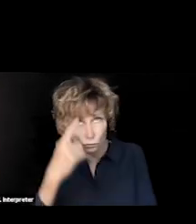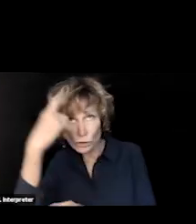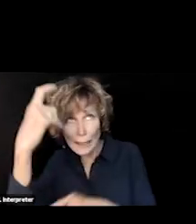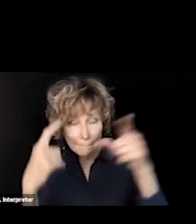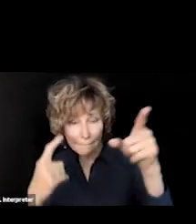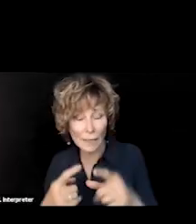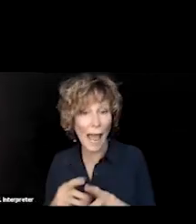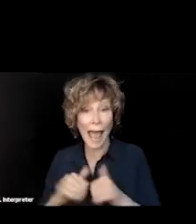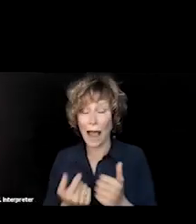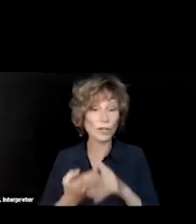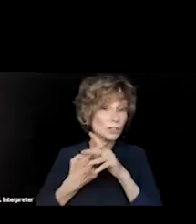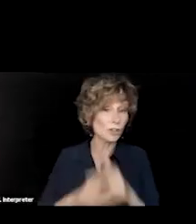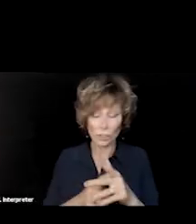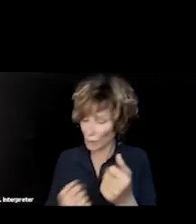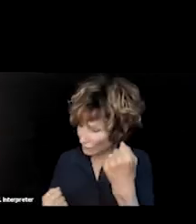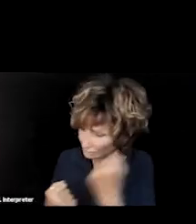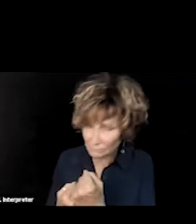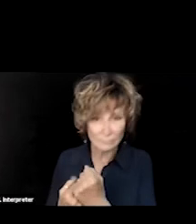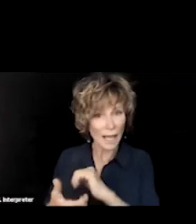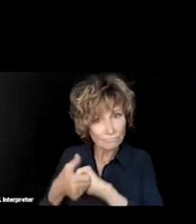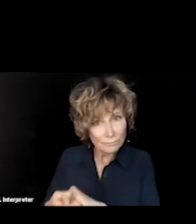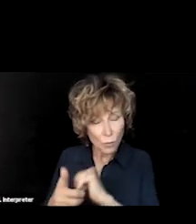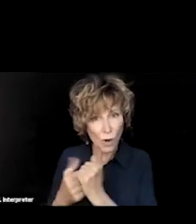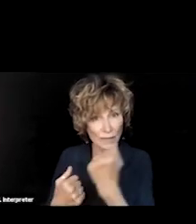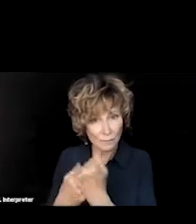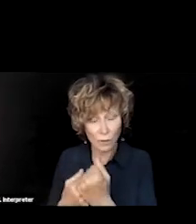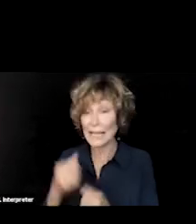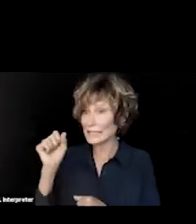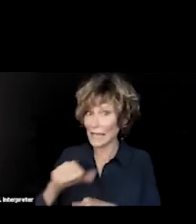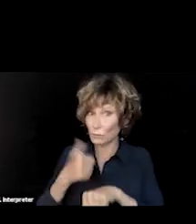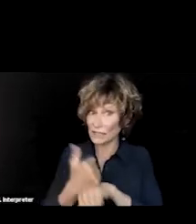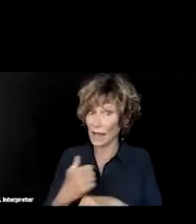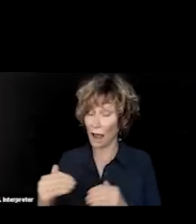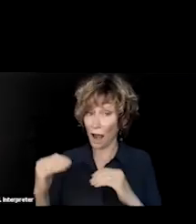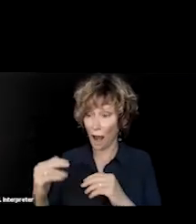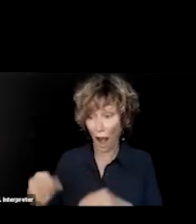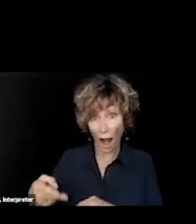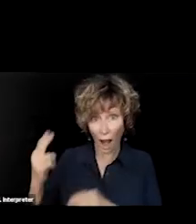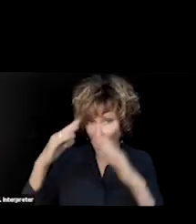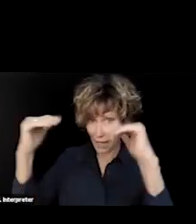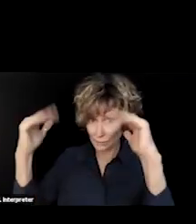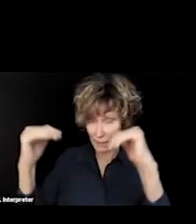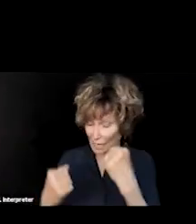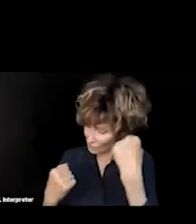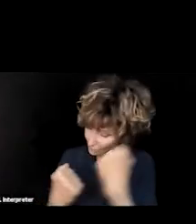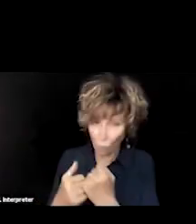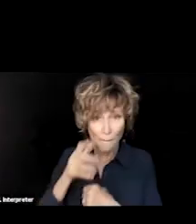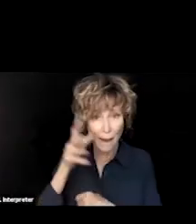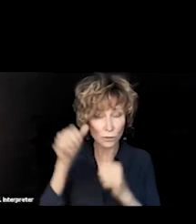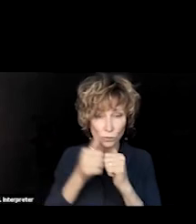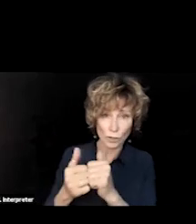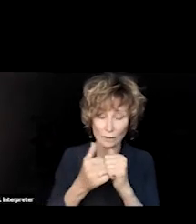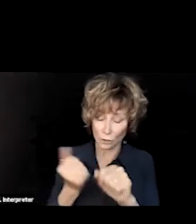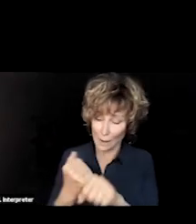to be unified in our support of that student. So yes, we'll set high expectations and we'll support parents together so we can build